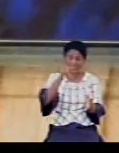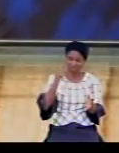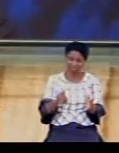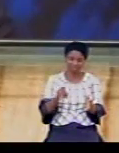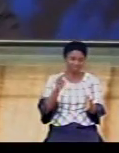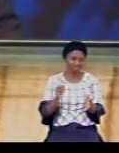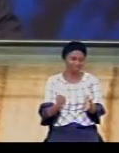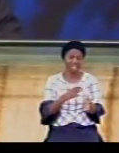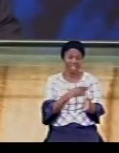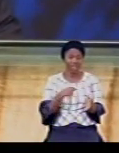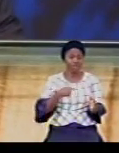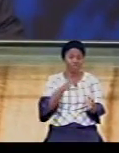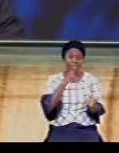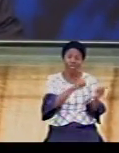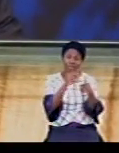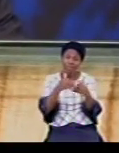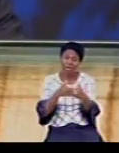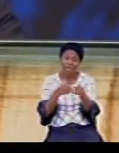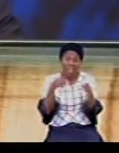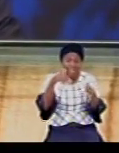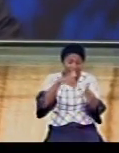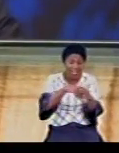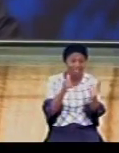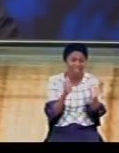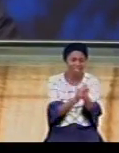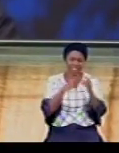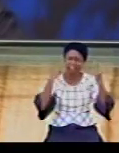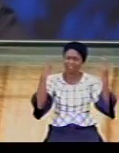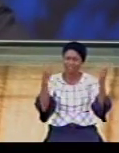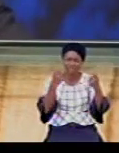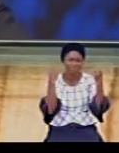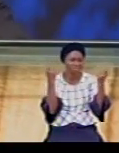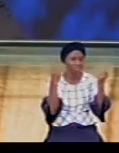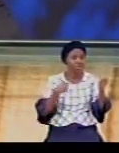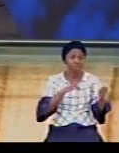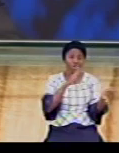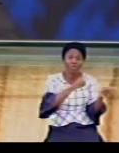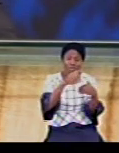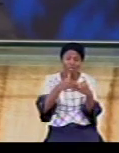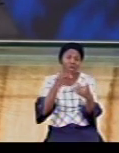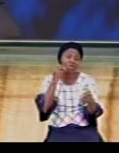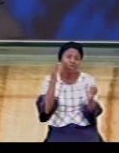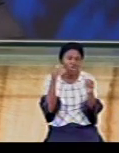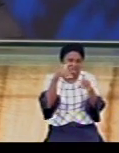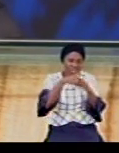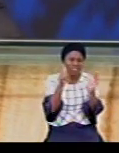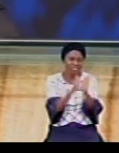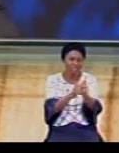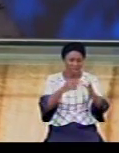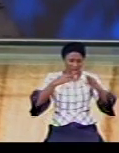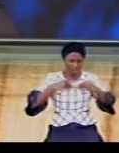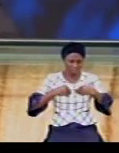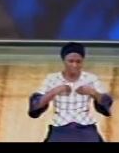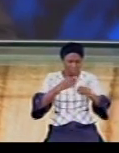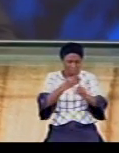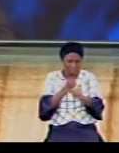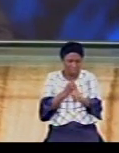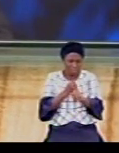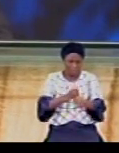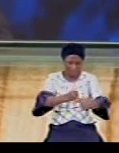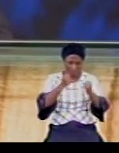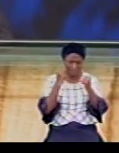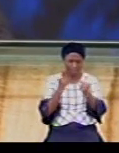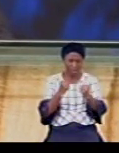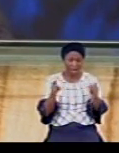And we're going back with that victory. We're going back in that possession. We're going back in that power. As